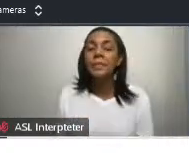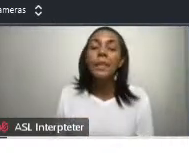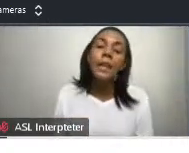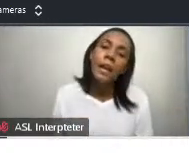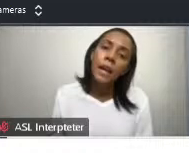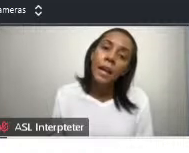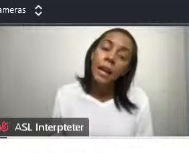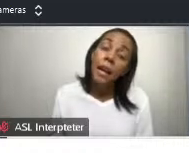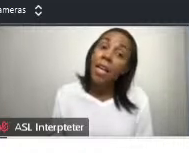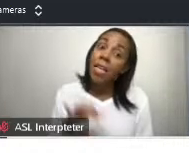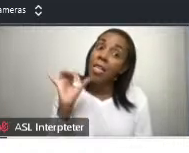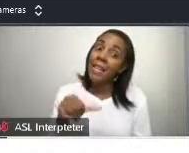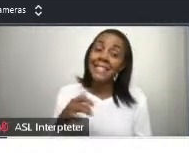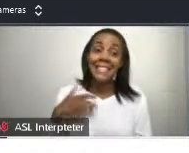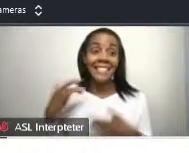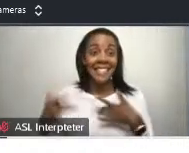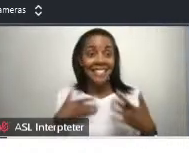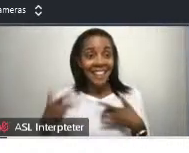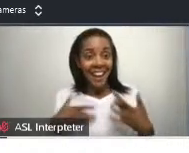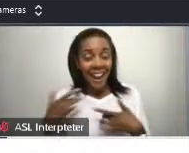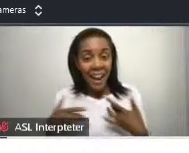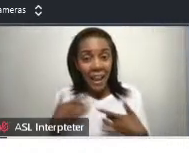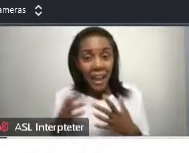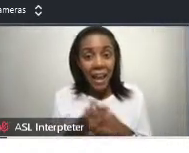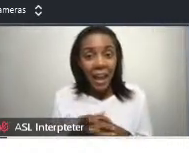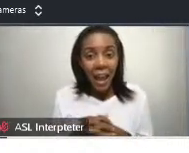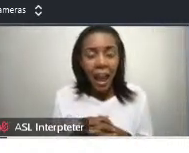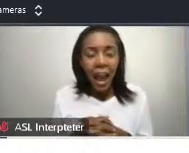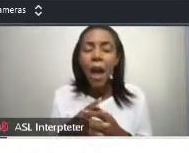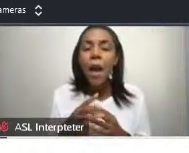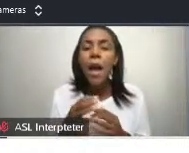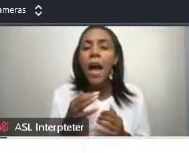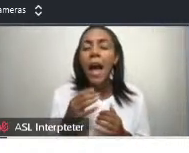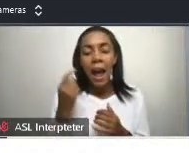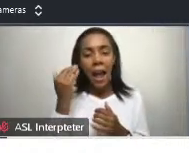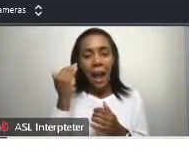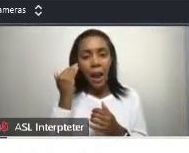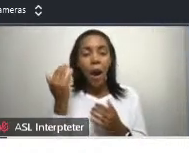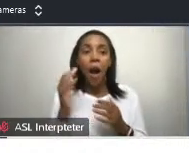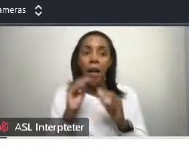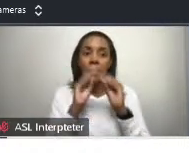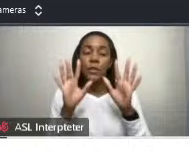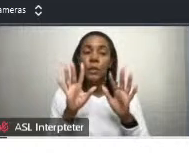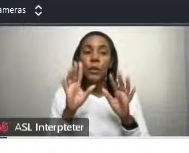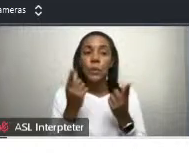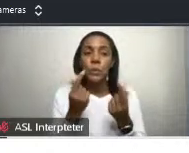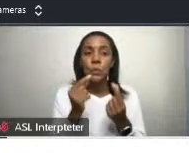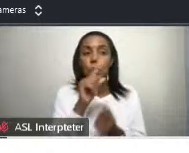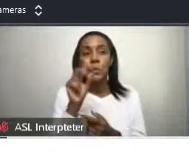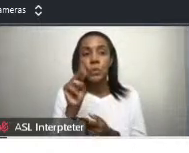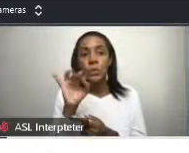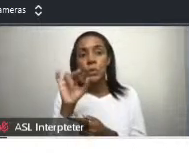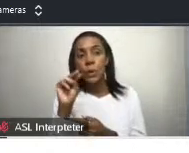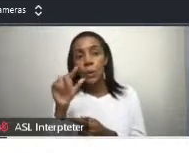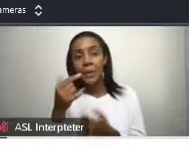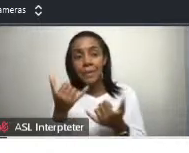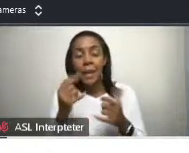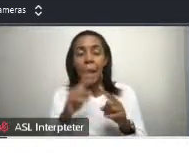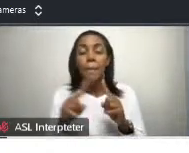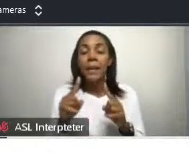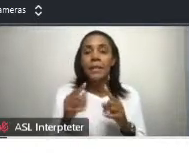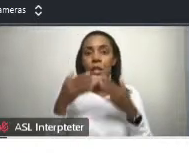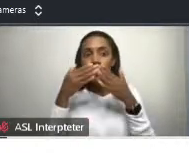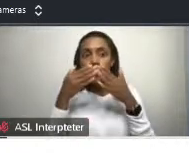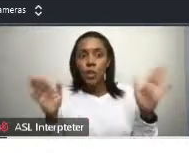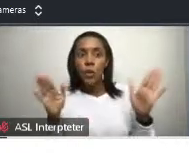is incredibly exciting. I was wondering if we just kind of walk through, obviously we're doing zoning today, but I'd love to hear just the general timeline of what